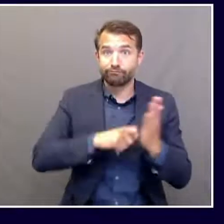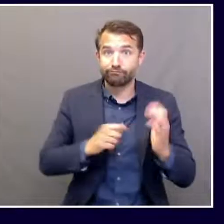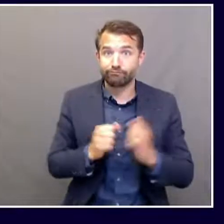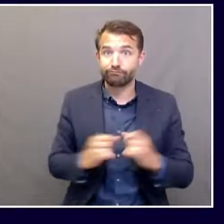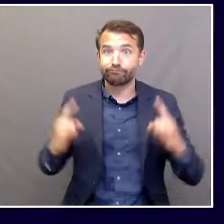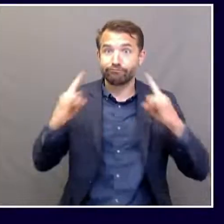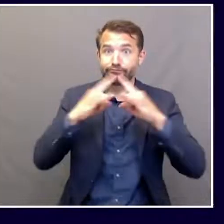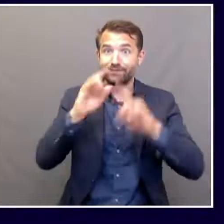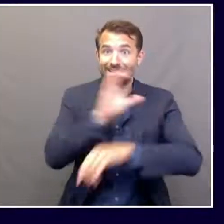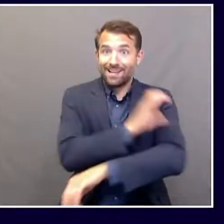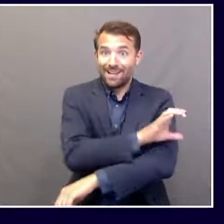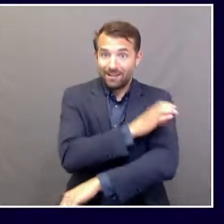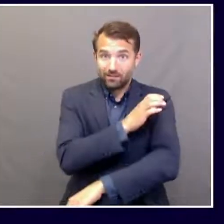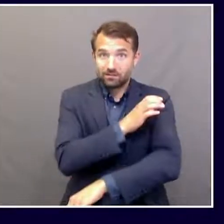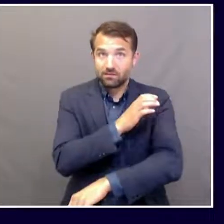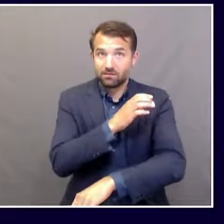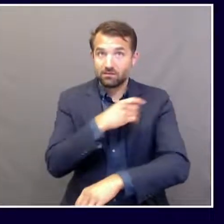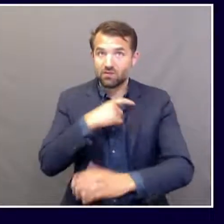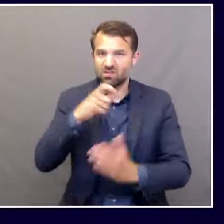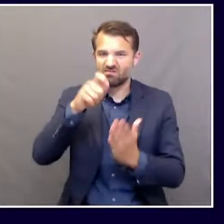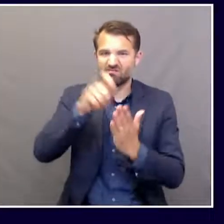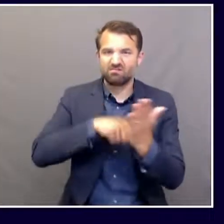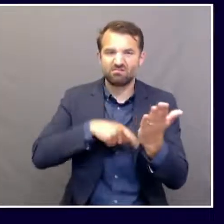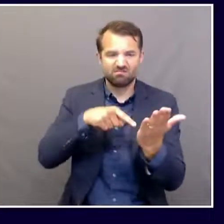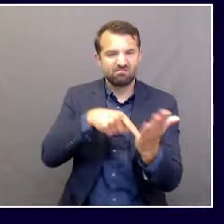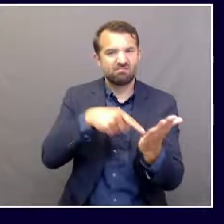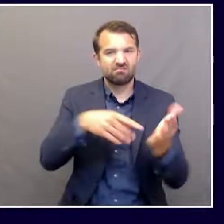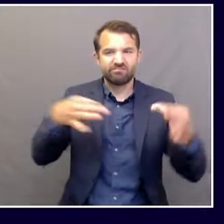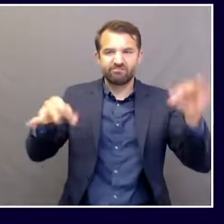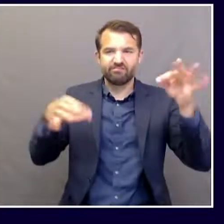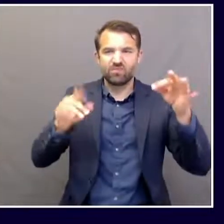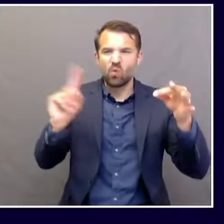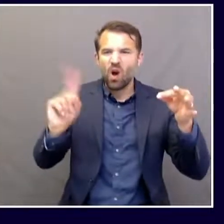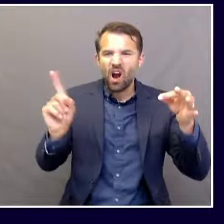distributed across the state, or are you seeing demand higher in certain areas?